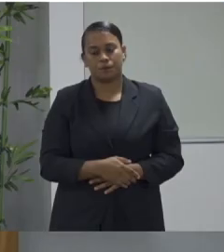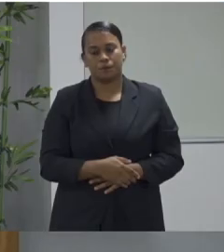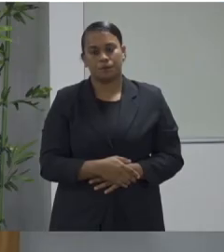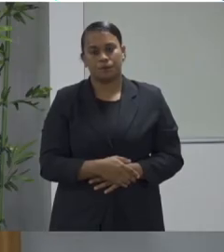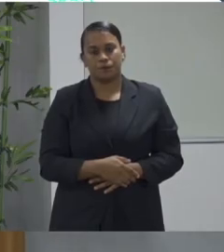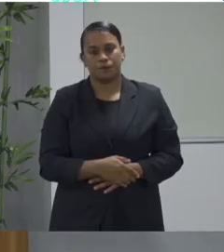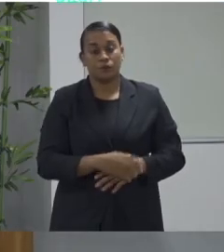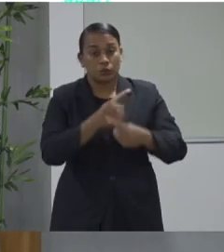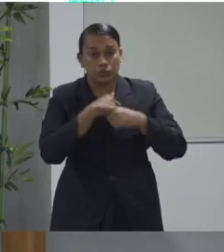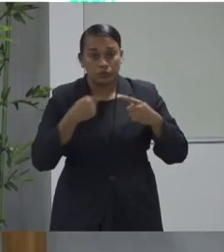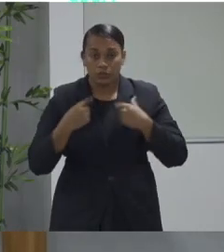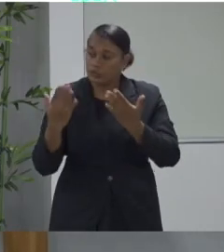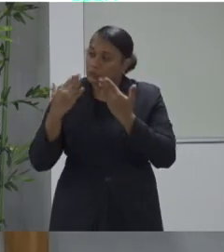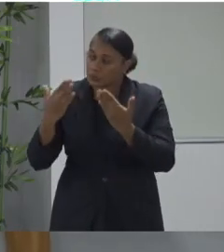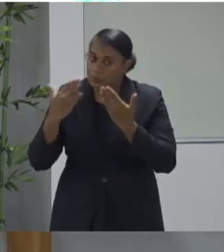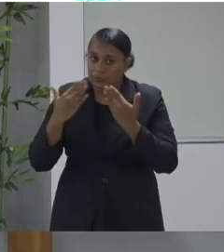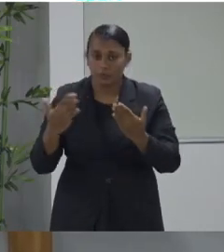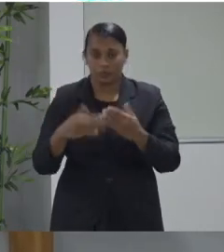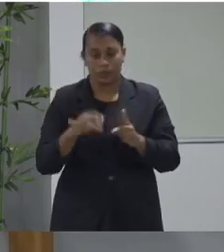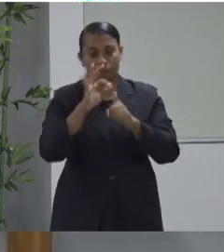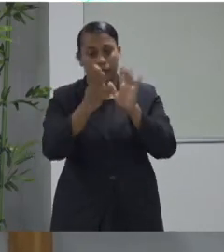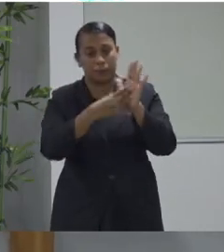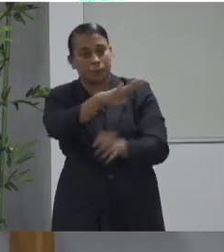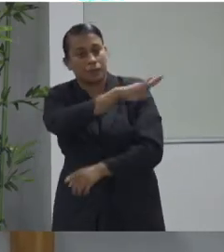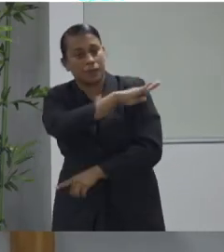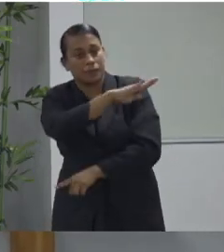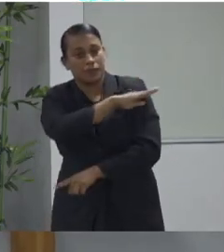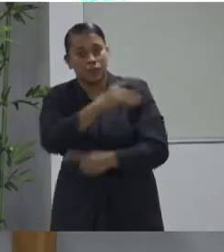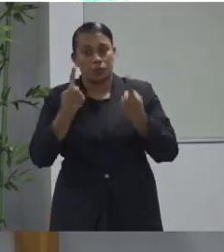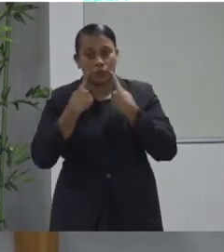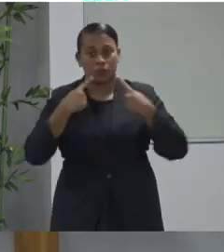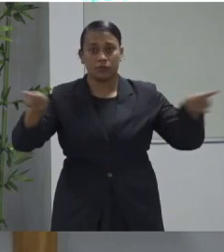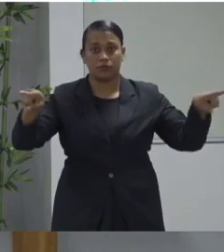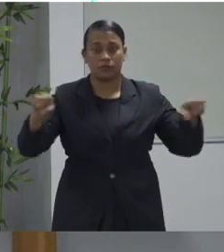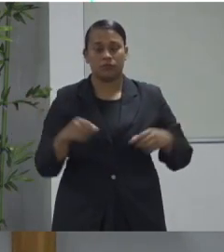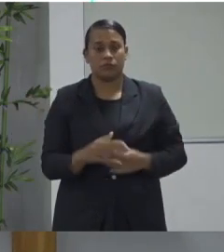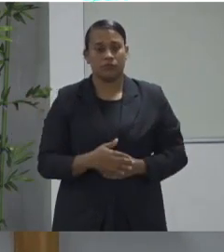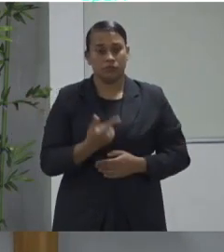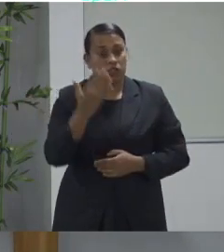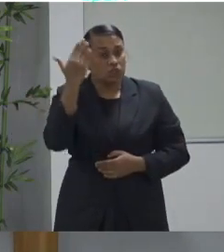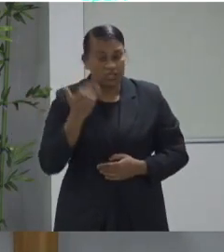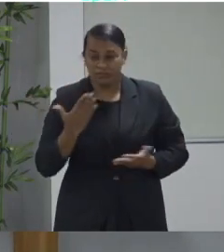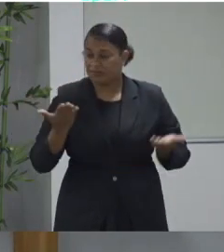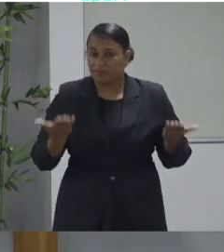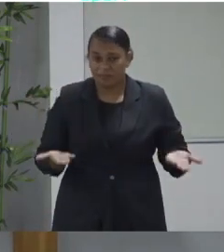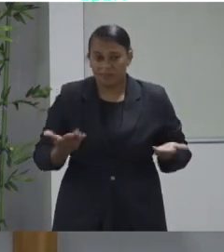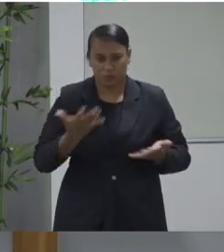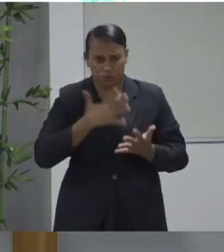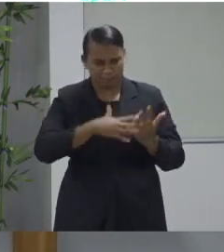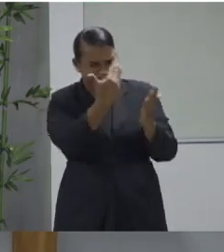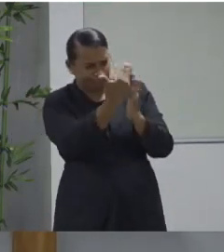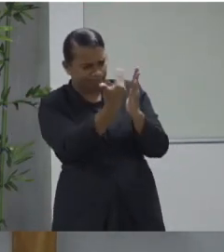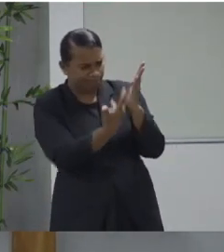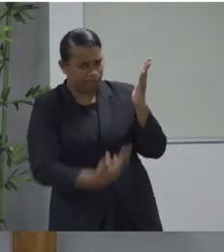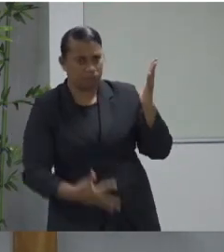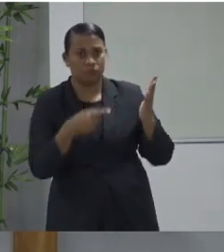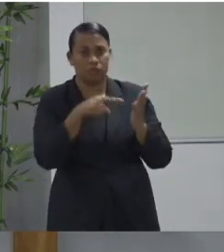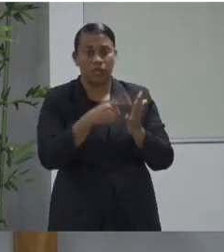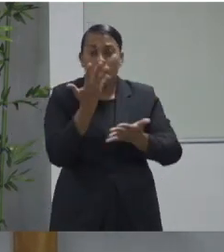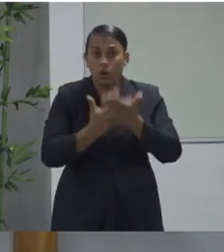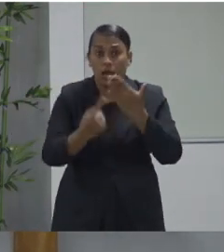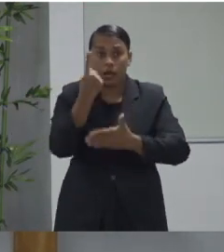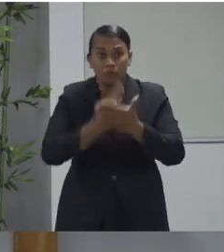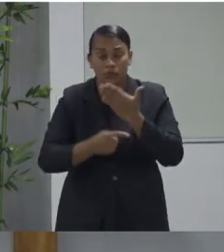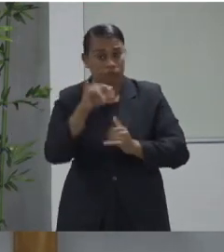Thank the Honourable Prime Minister for his address. Just briefly going through the new cases that we